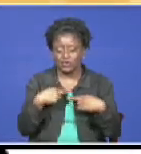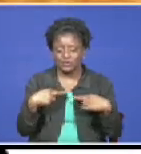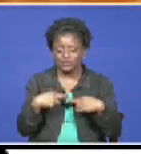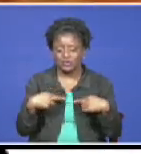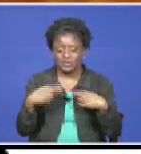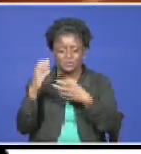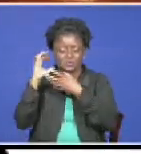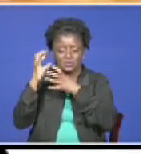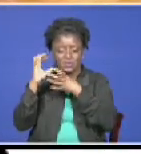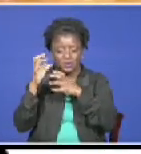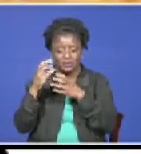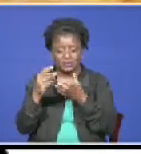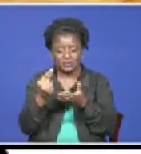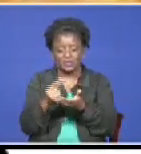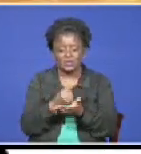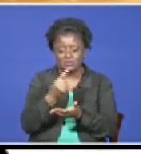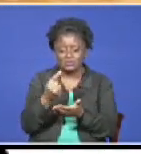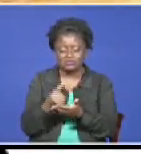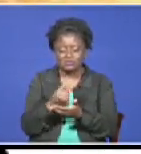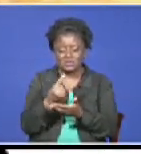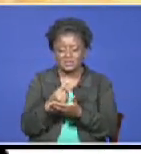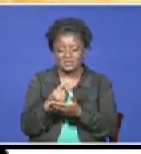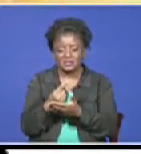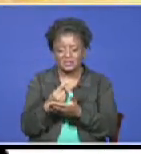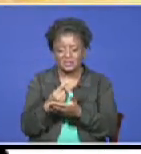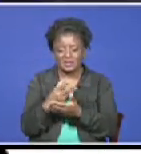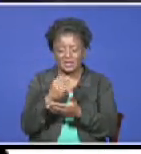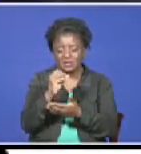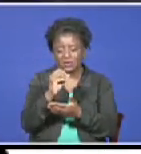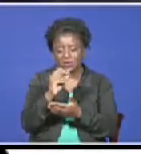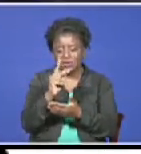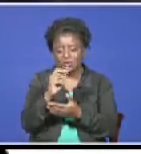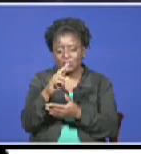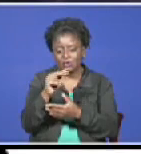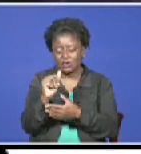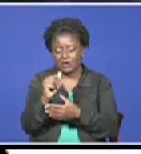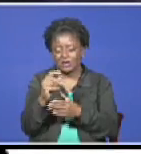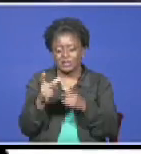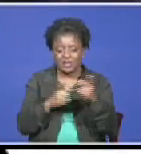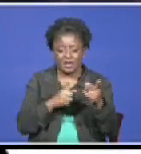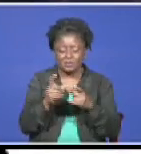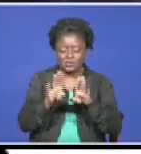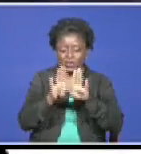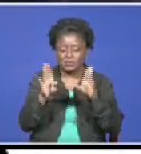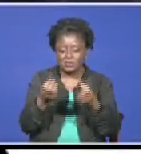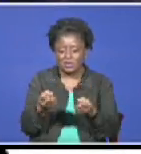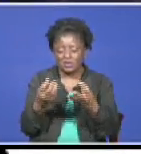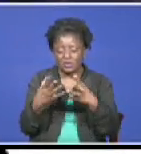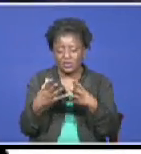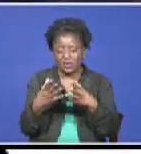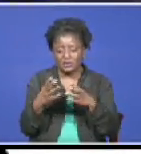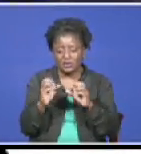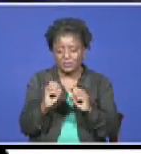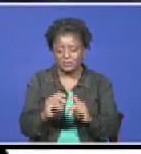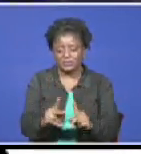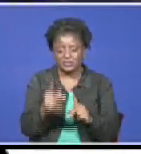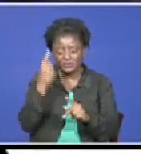2 years, it was a phenomenal experience. The competition really opens up a lot of doors for you, and it puts you in circles you need to